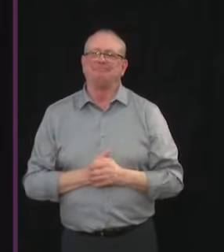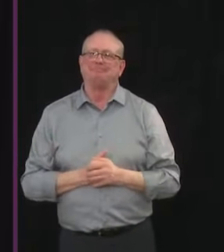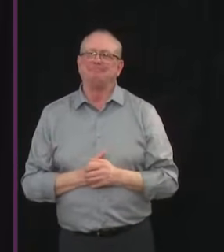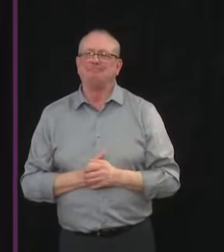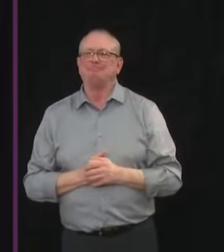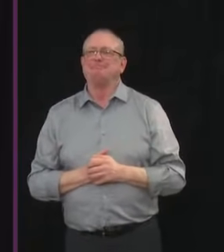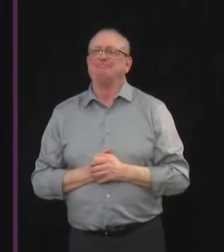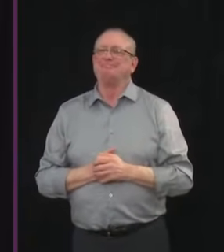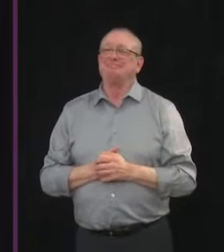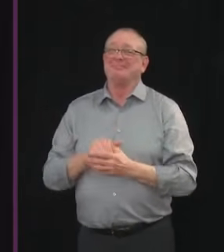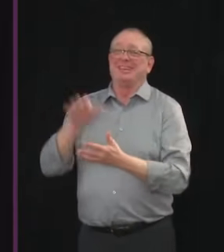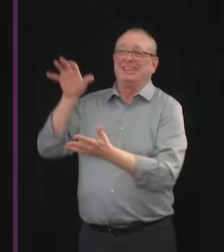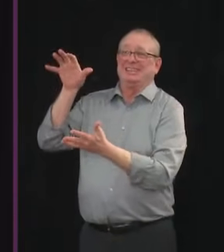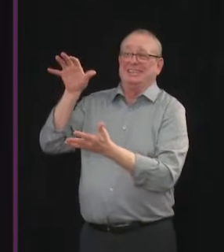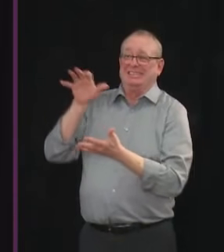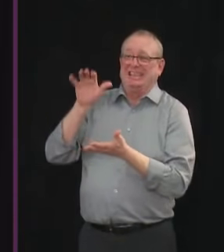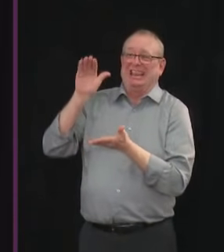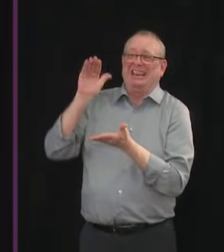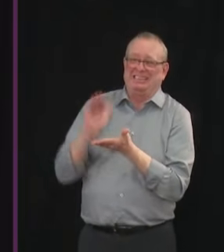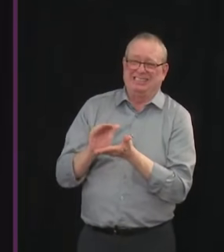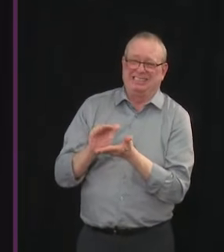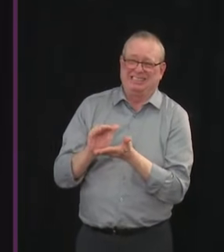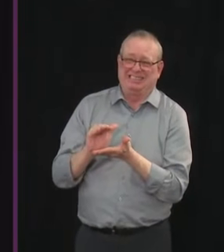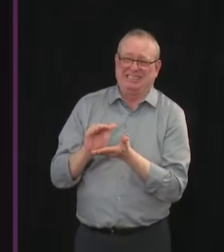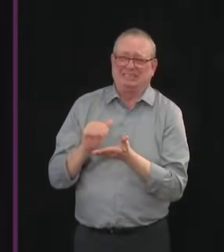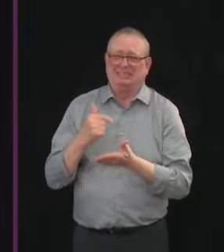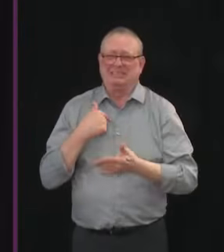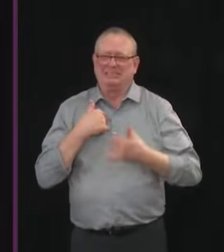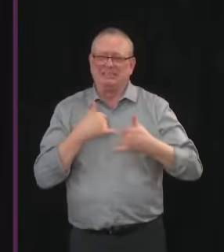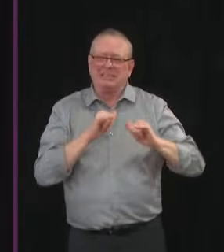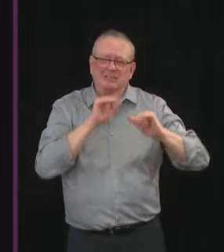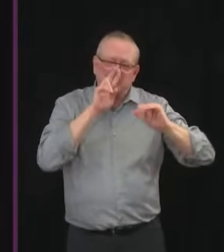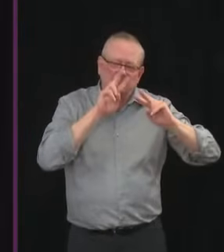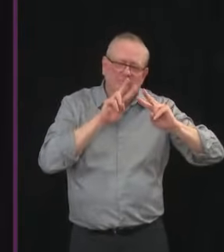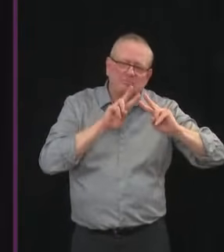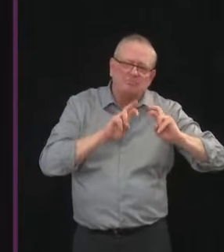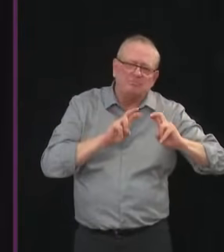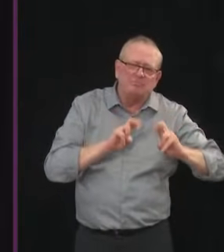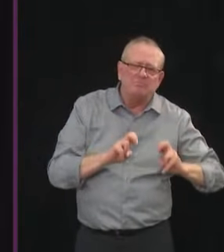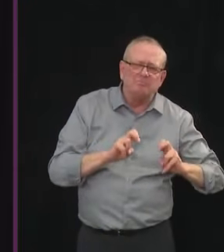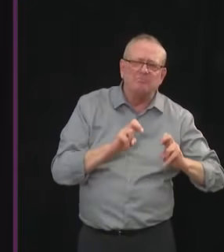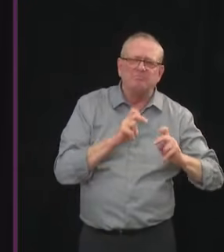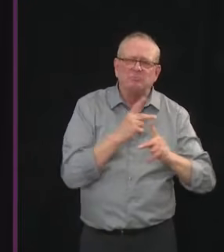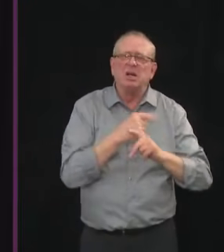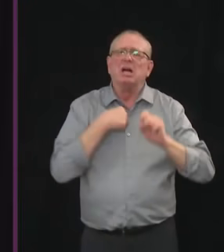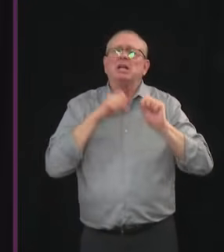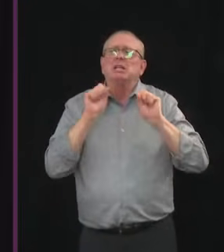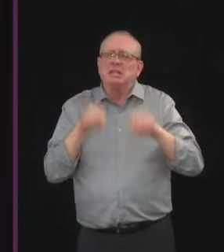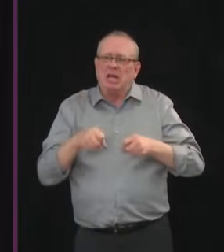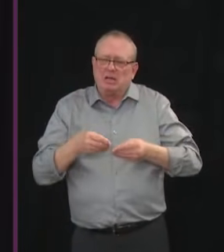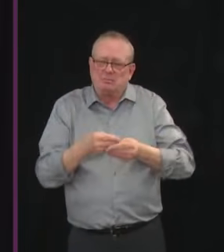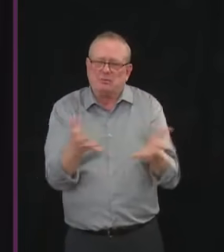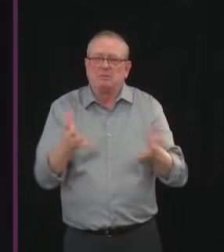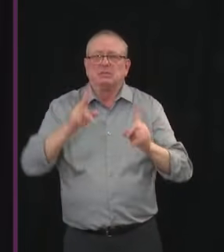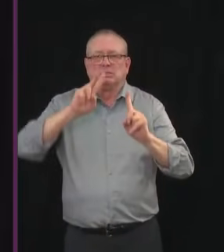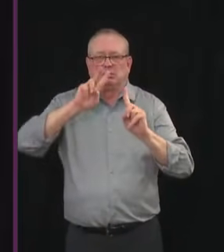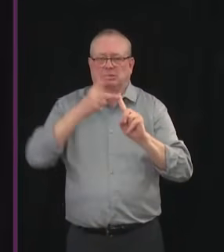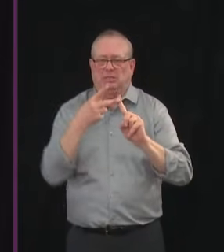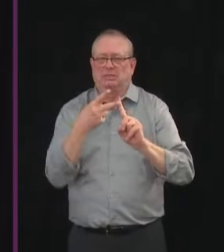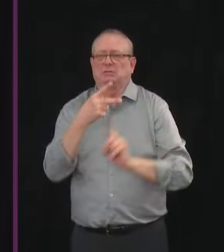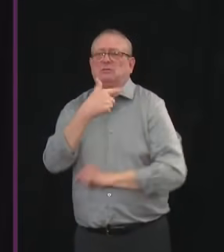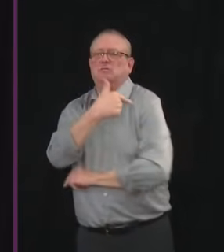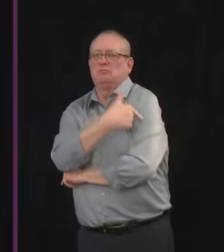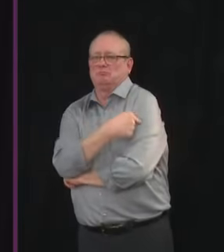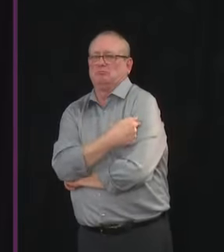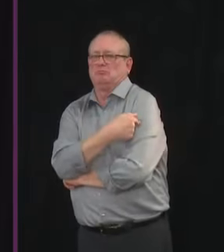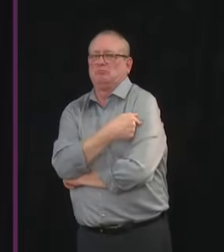again, we've been looking at and what we believe we're able to do is to offer second doses to those who've booked their, again, second